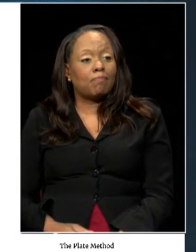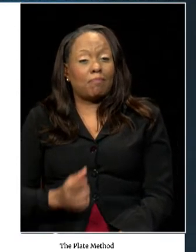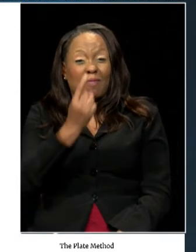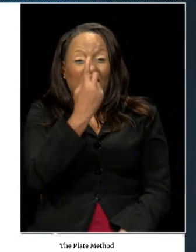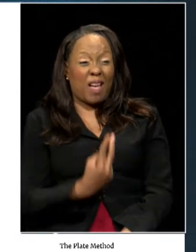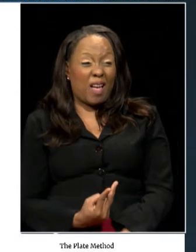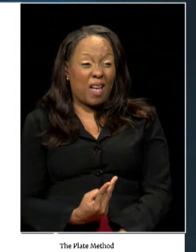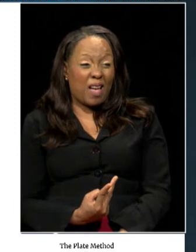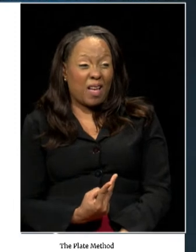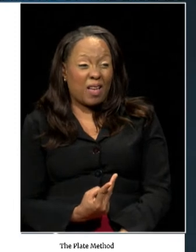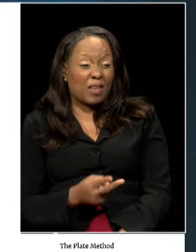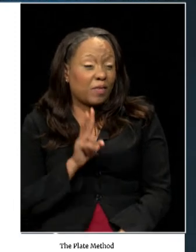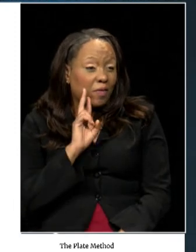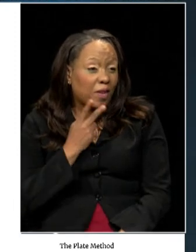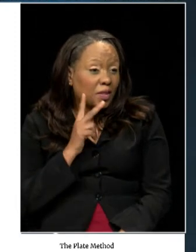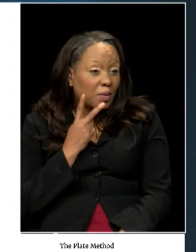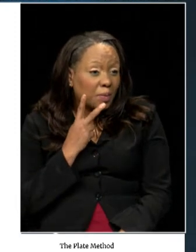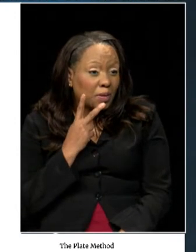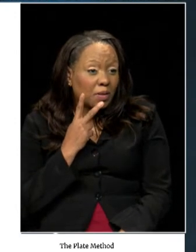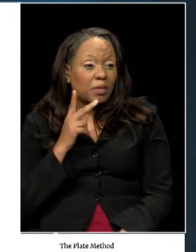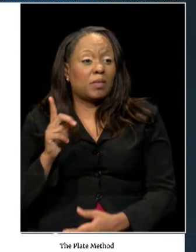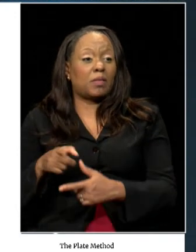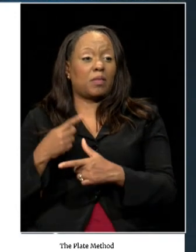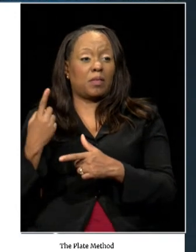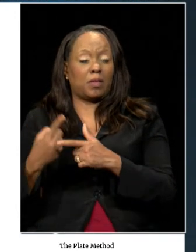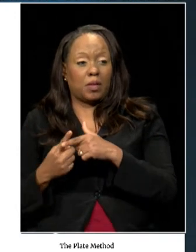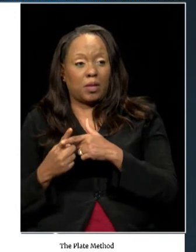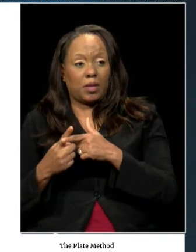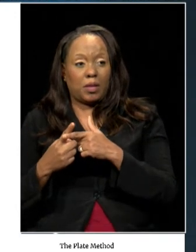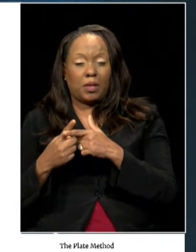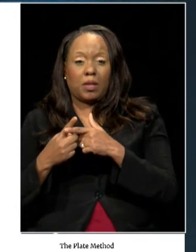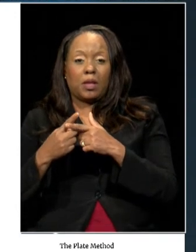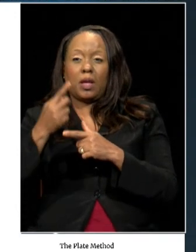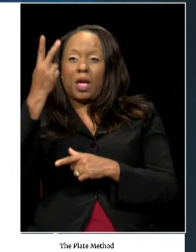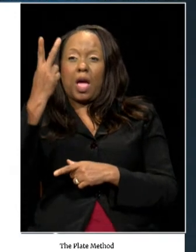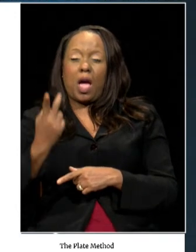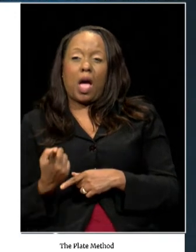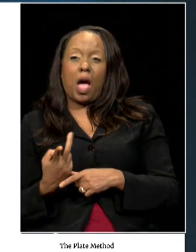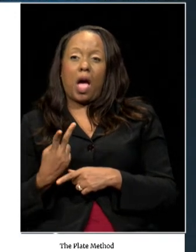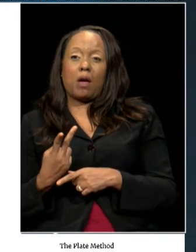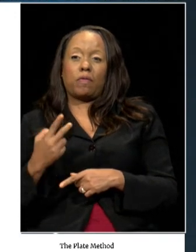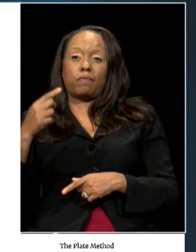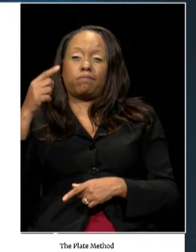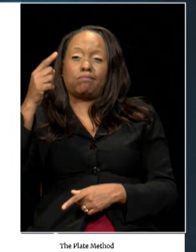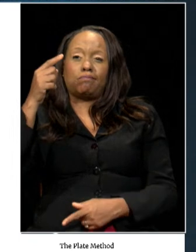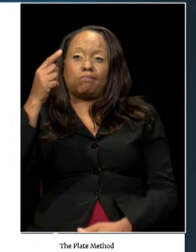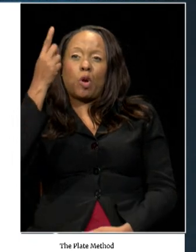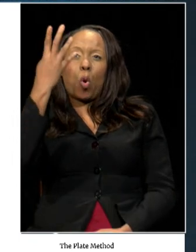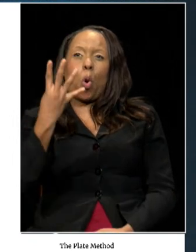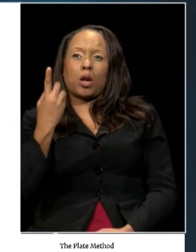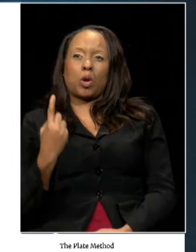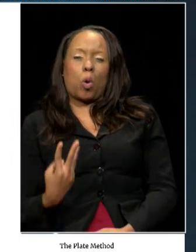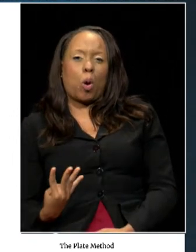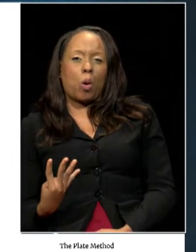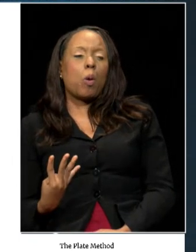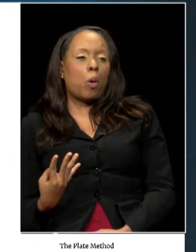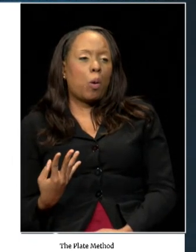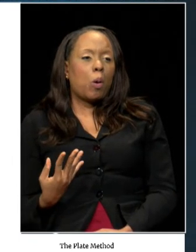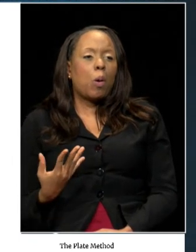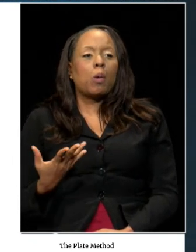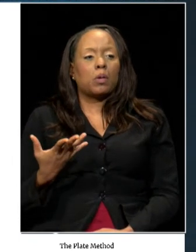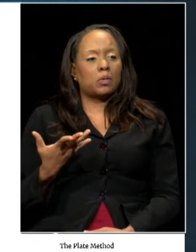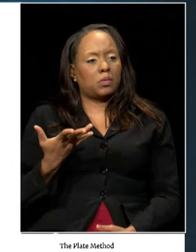plate, non-starchy vegetables. The quarter of the plate, the carbohydrate foods. You know, your rice, sweet potato, yam, cassava,